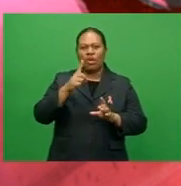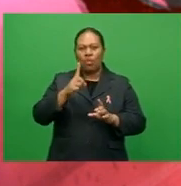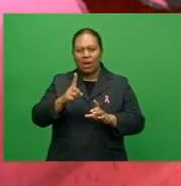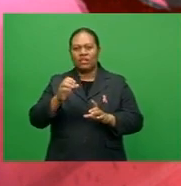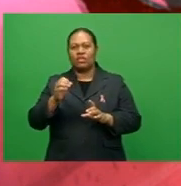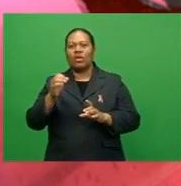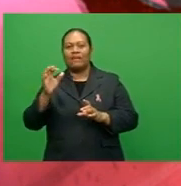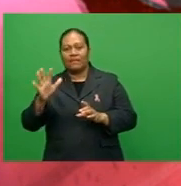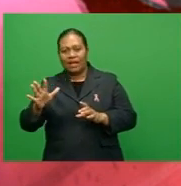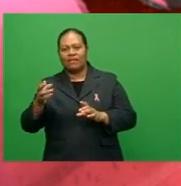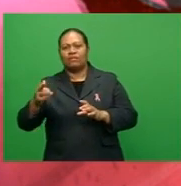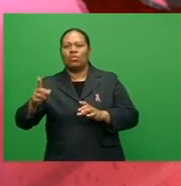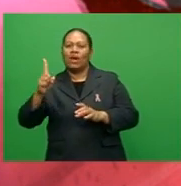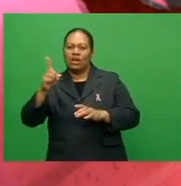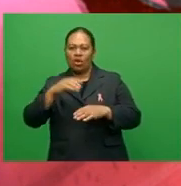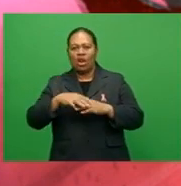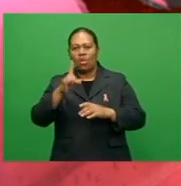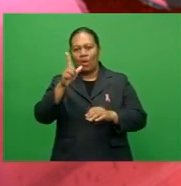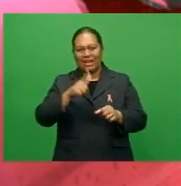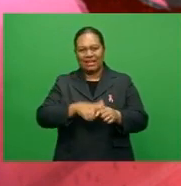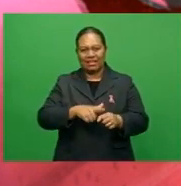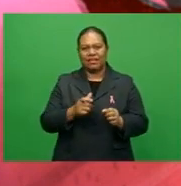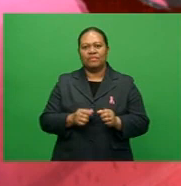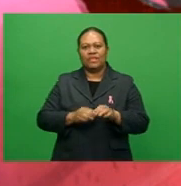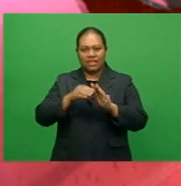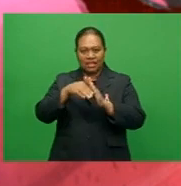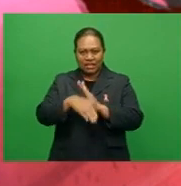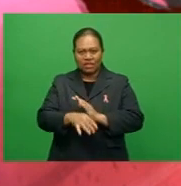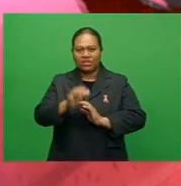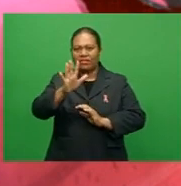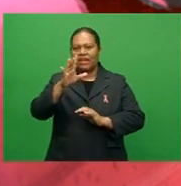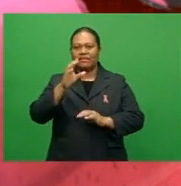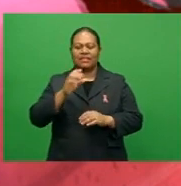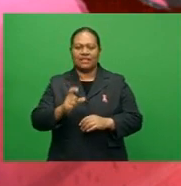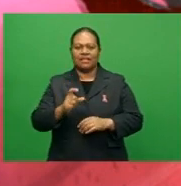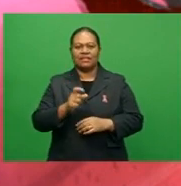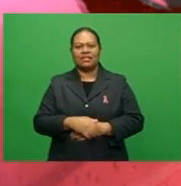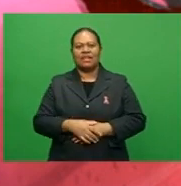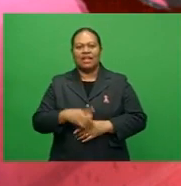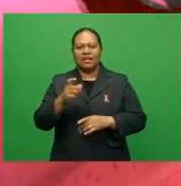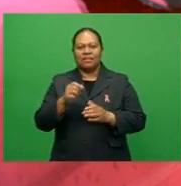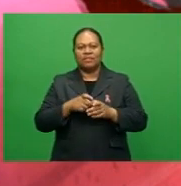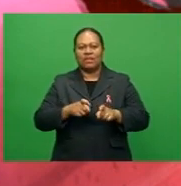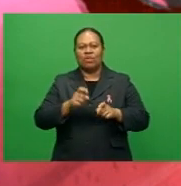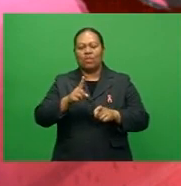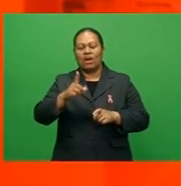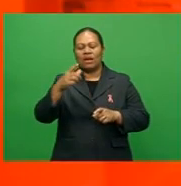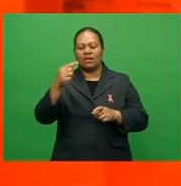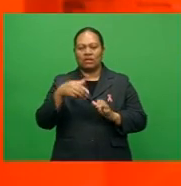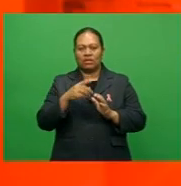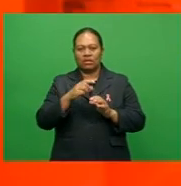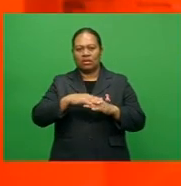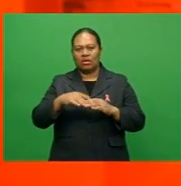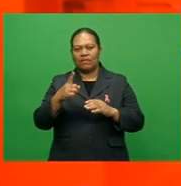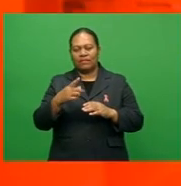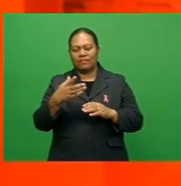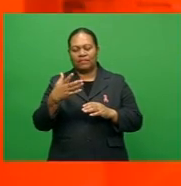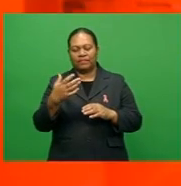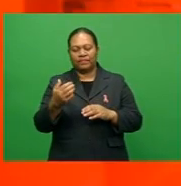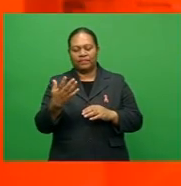per litre, a decrease of 5 cents per litre. And diesel will retail at $1.54, a reduction of 9